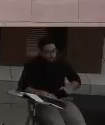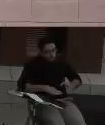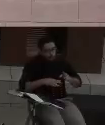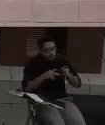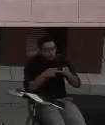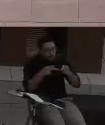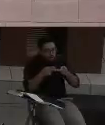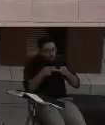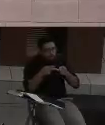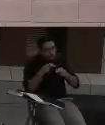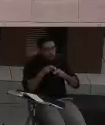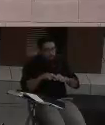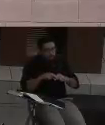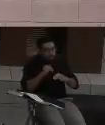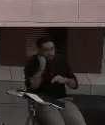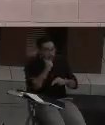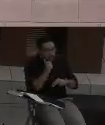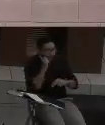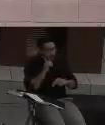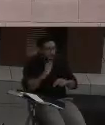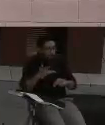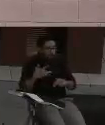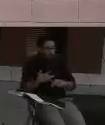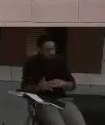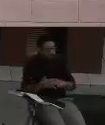prayed, as was his custom.